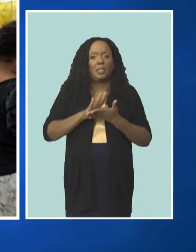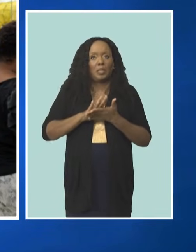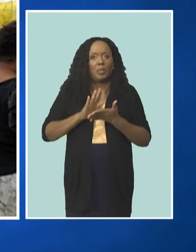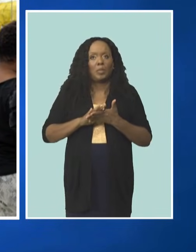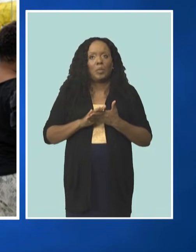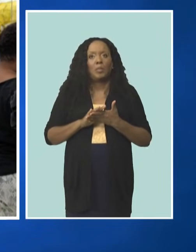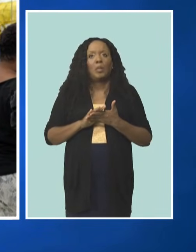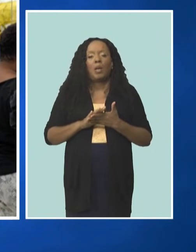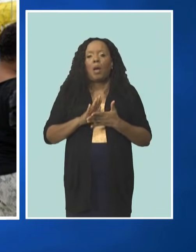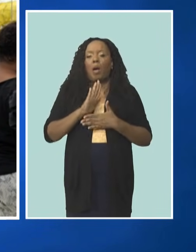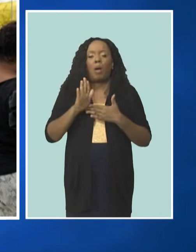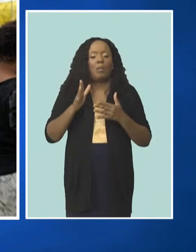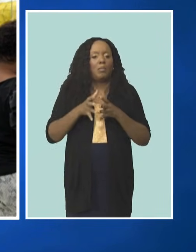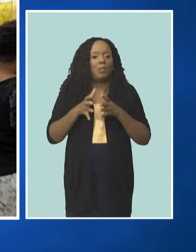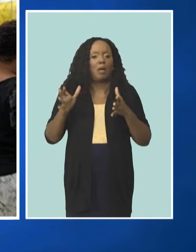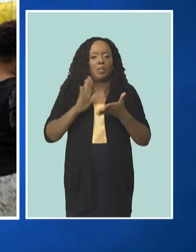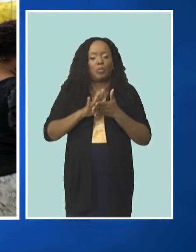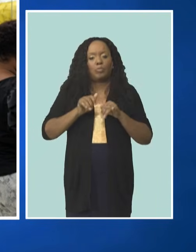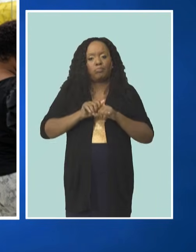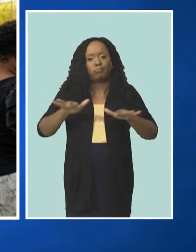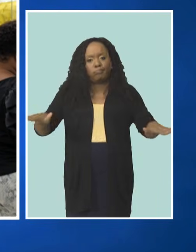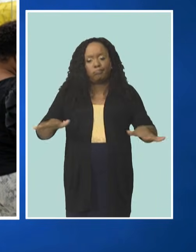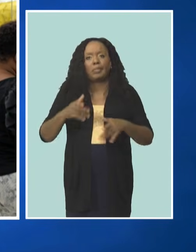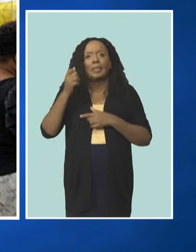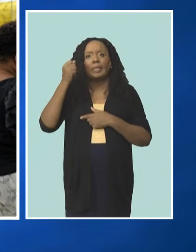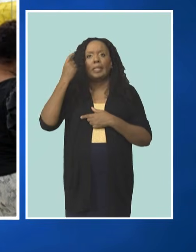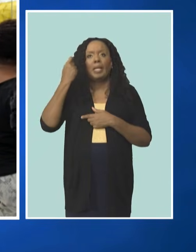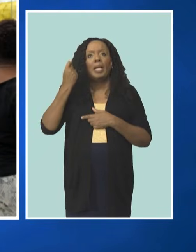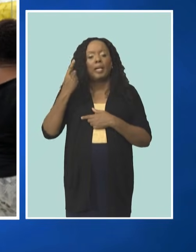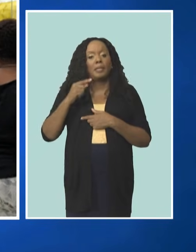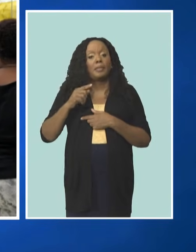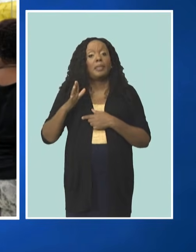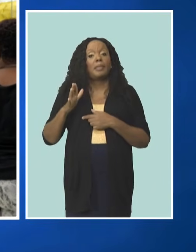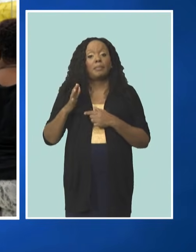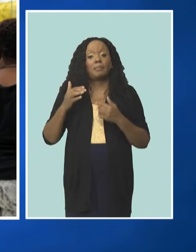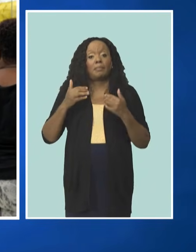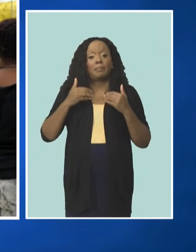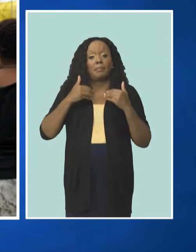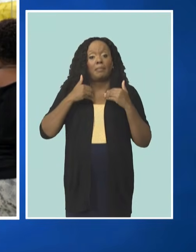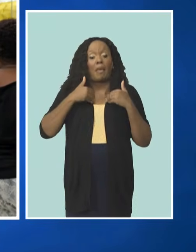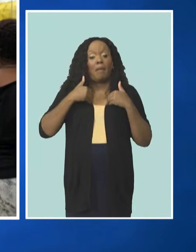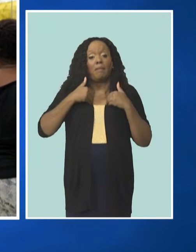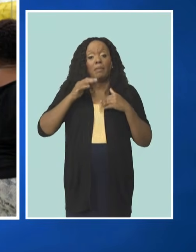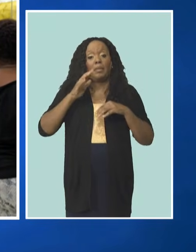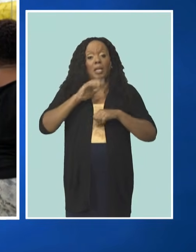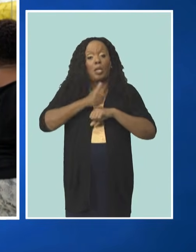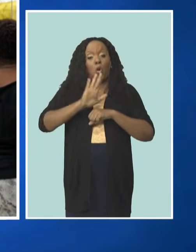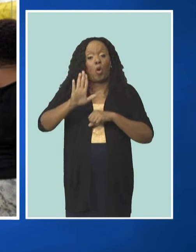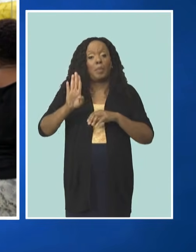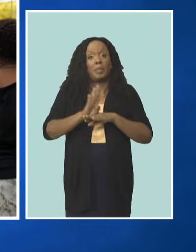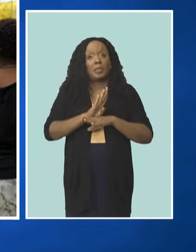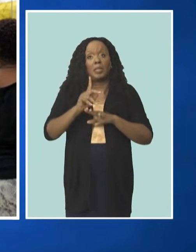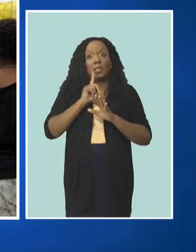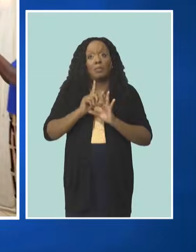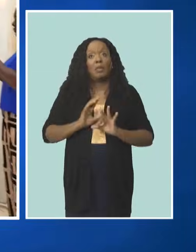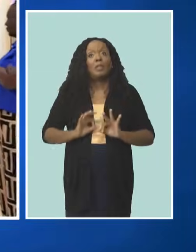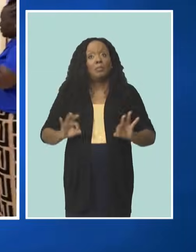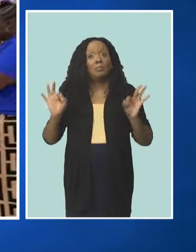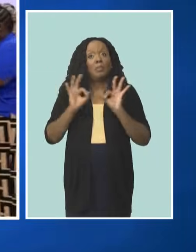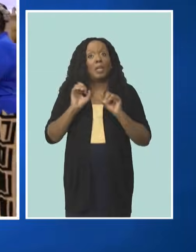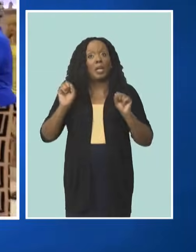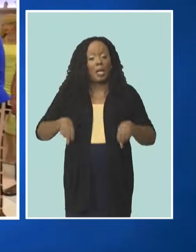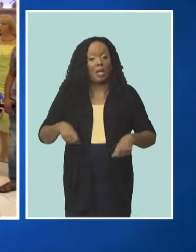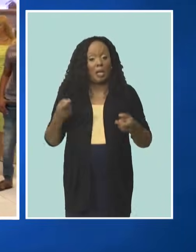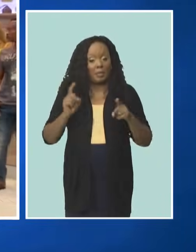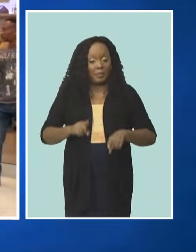They've spread it out so that our kids understand that this is a viable pathway for them, whatever else they are doing, and it's a positive thing. The